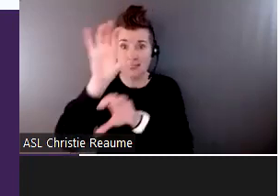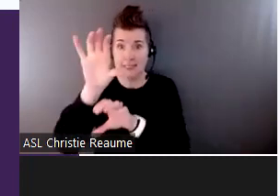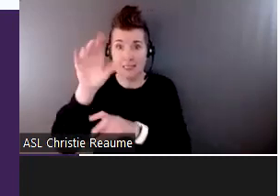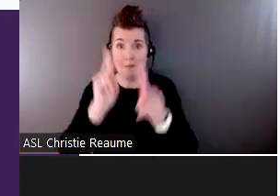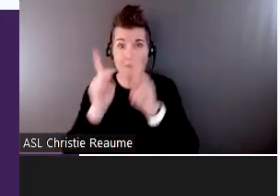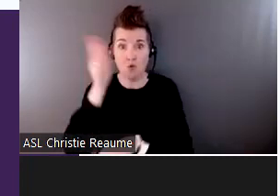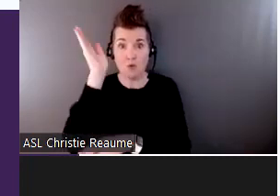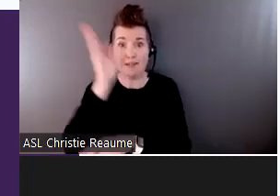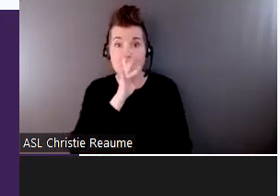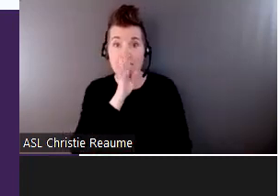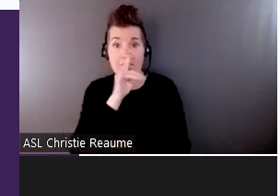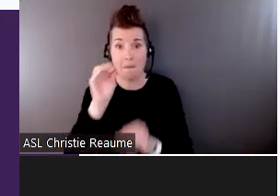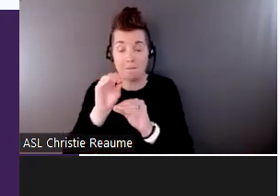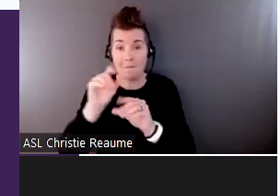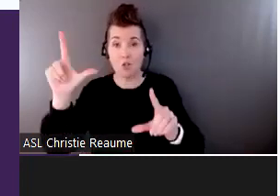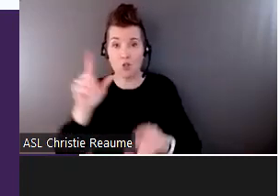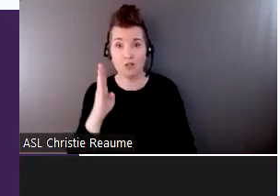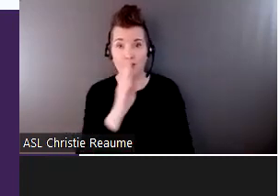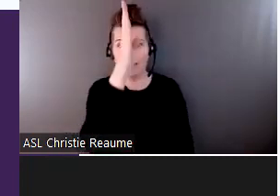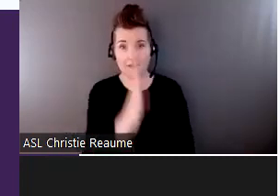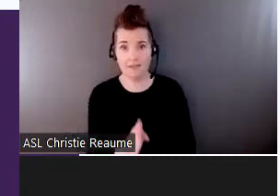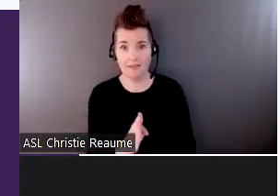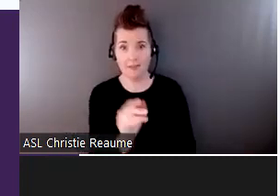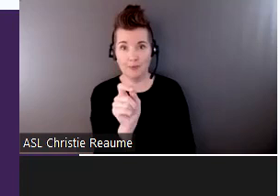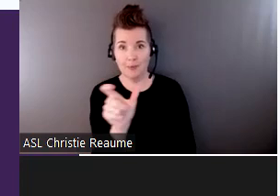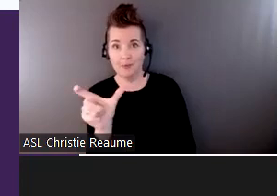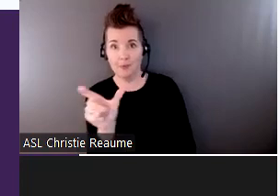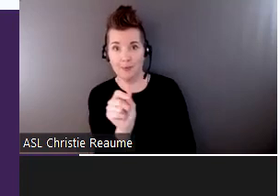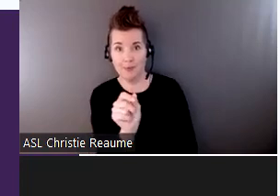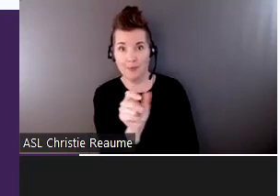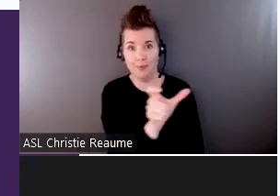left and make those visuals a bit larger on your own screen